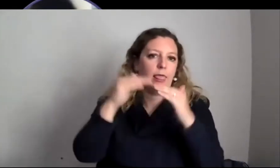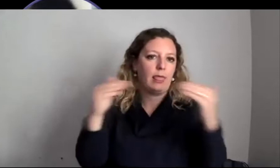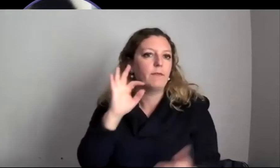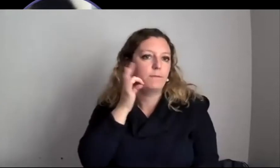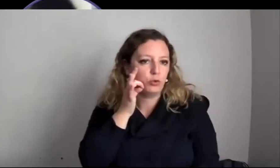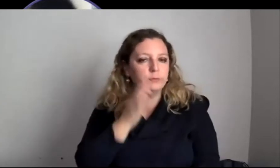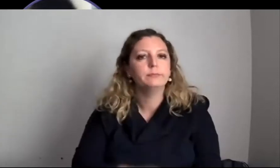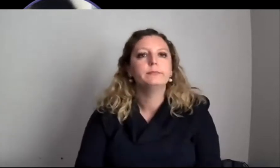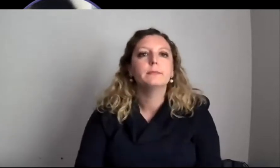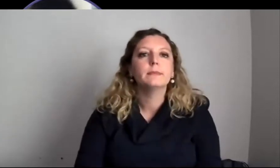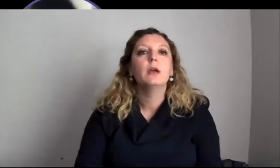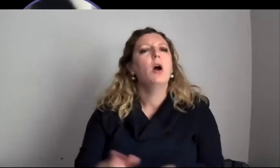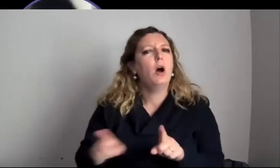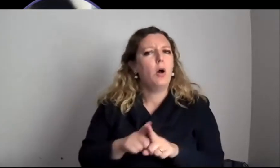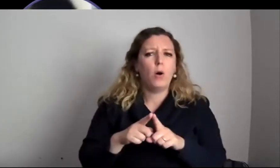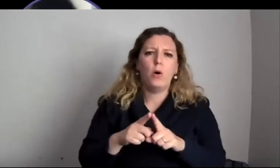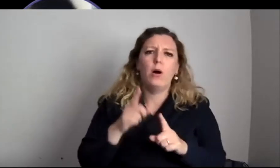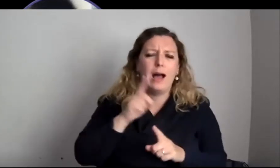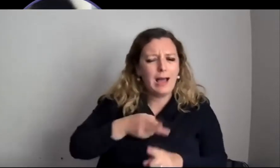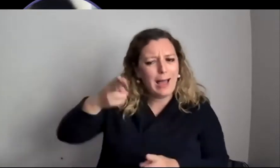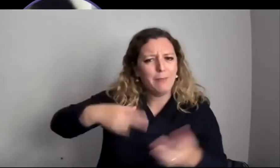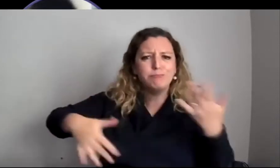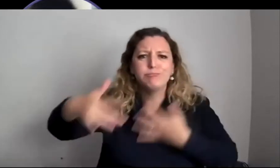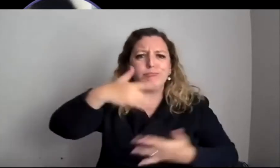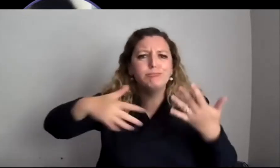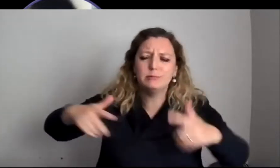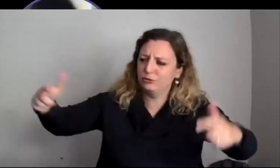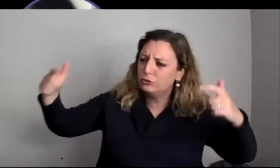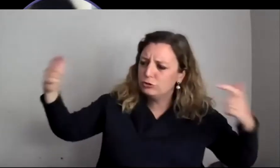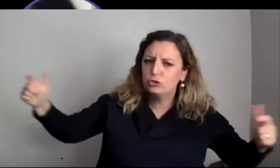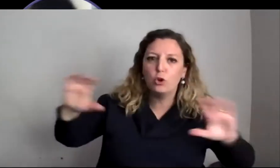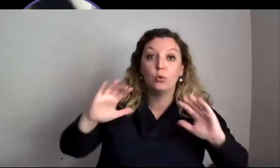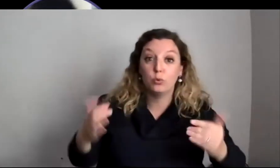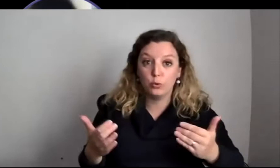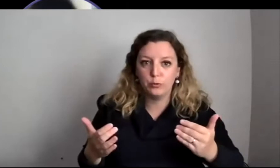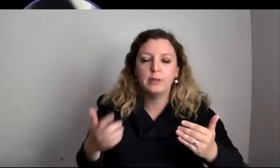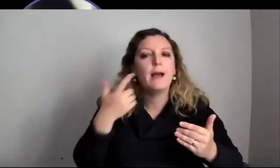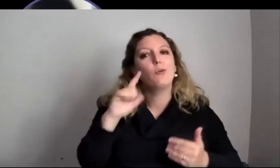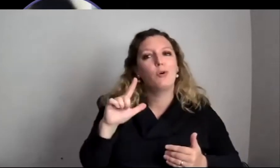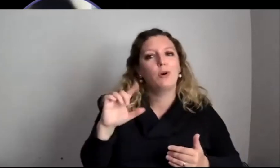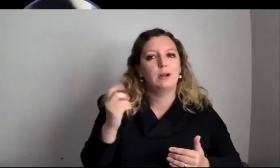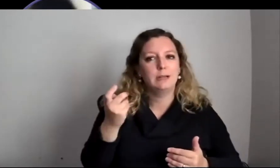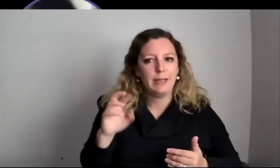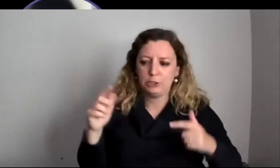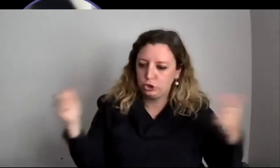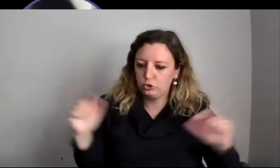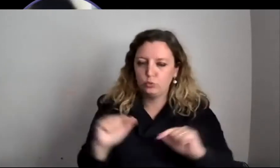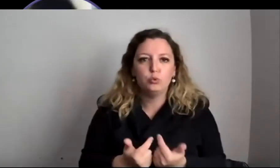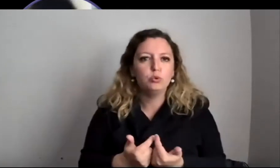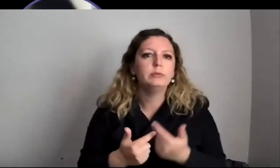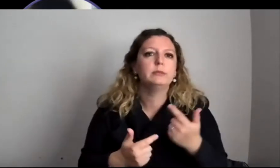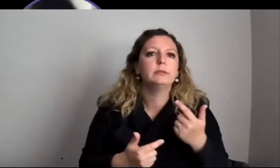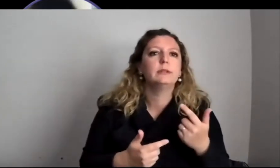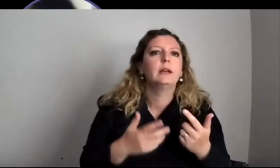frugivory. And they're also really, really highly social. So they live in this is big for lemurs, so large groups. They have